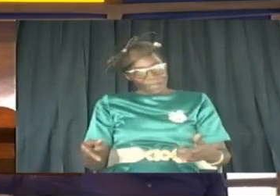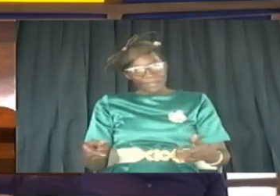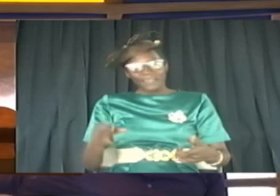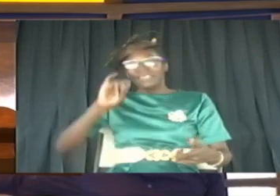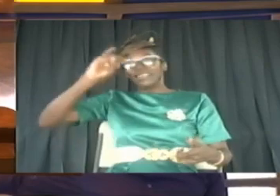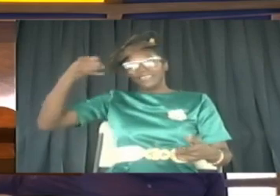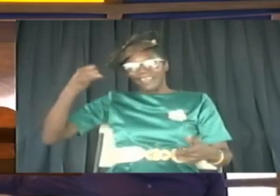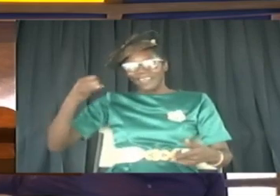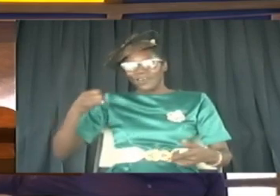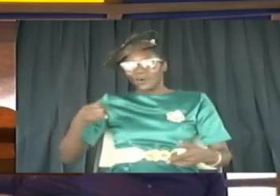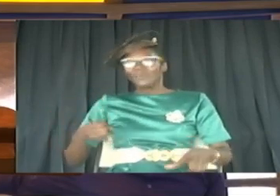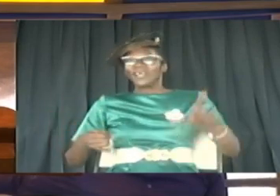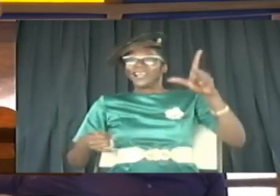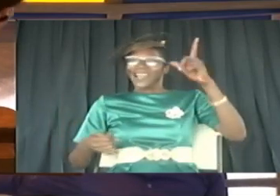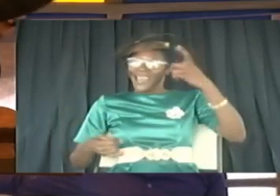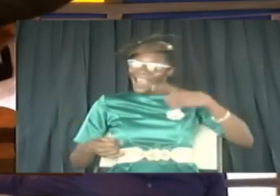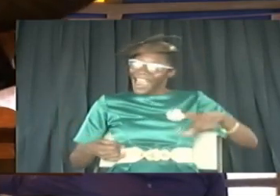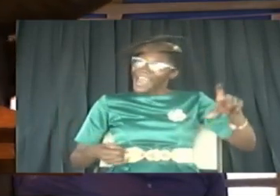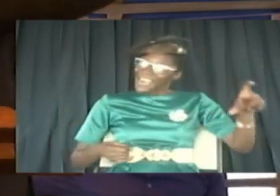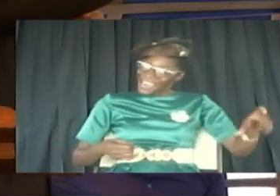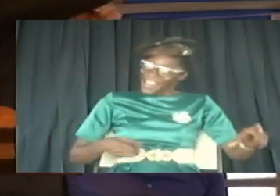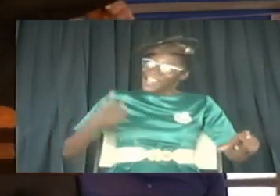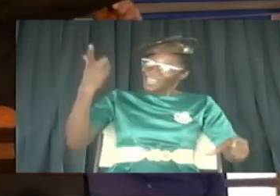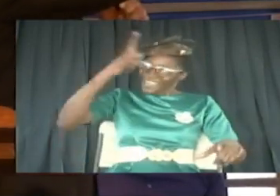hand. So that the older